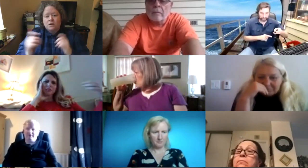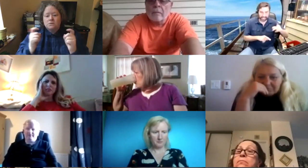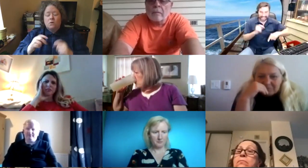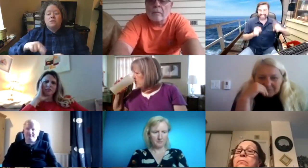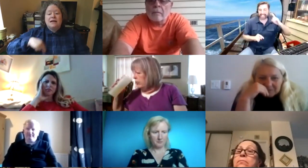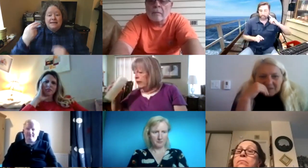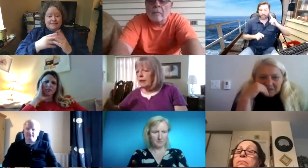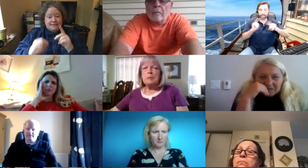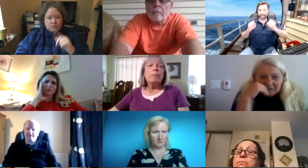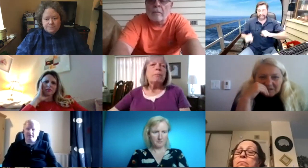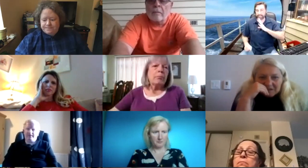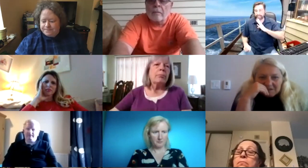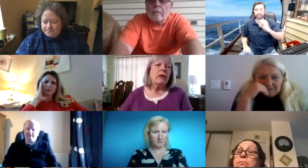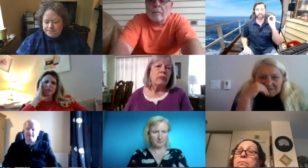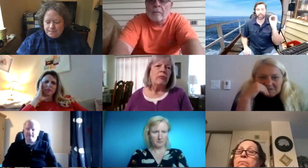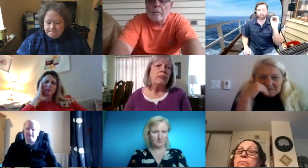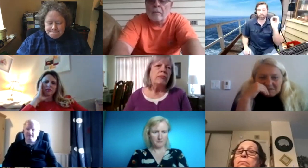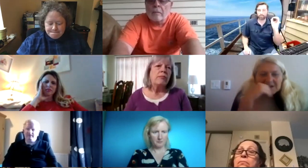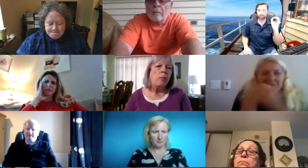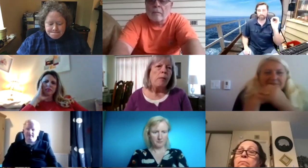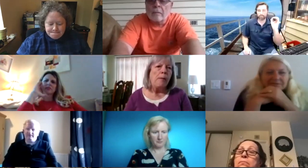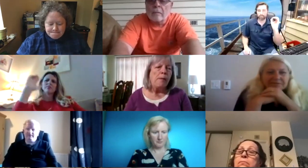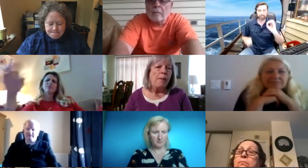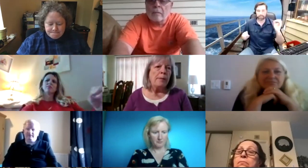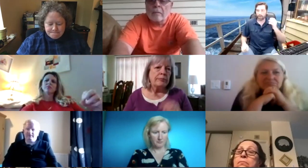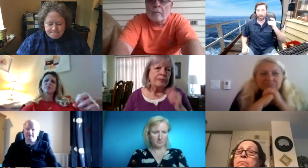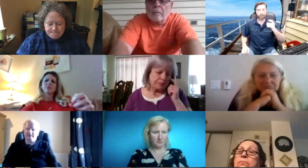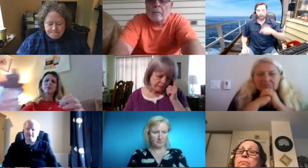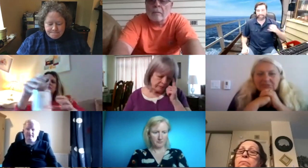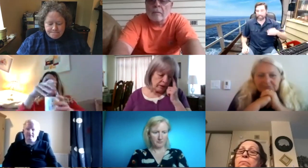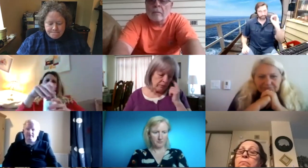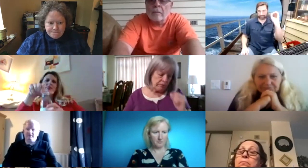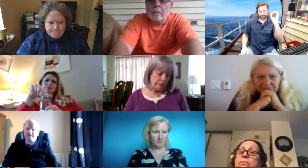Zero, none. So the next thing,